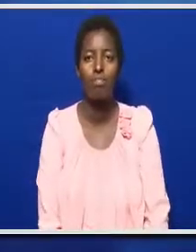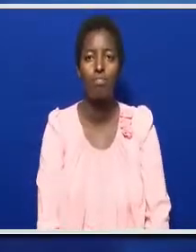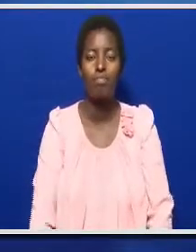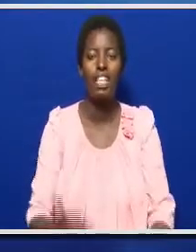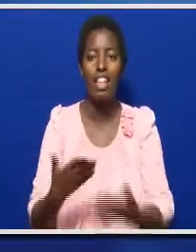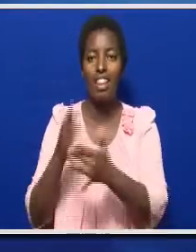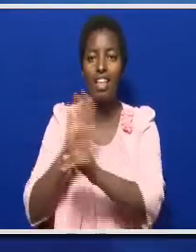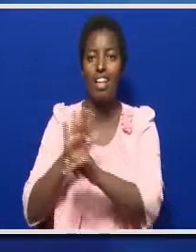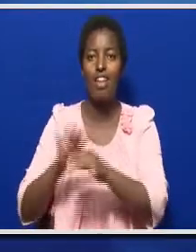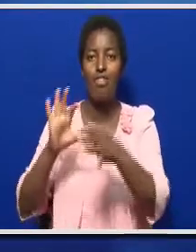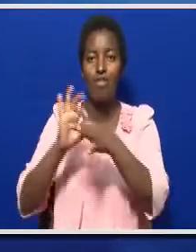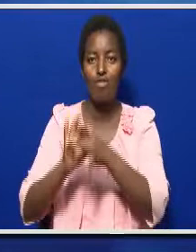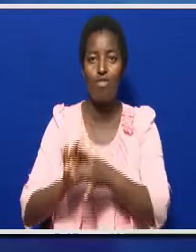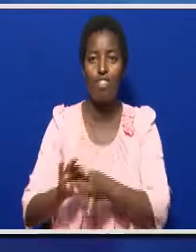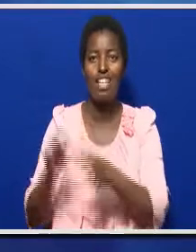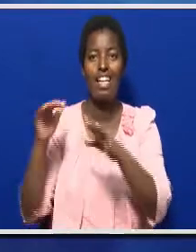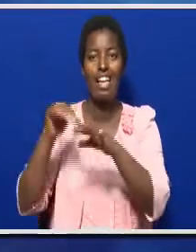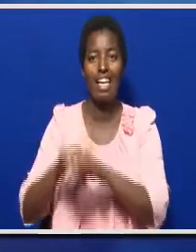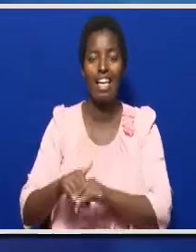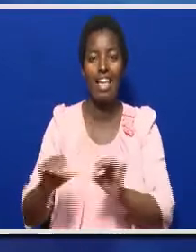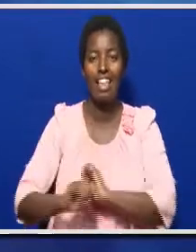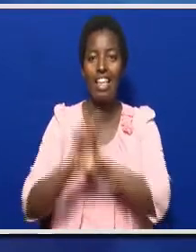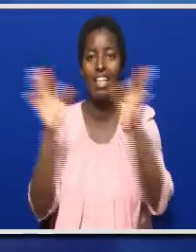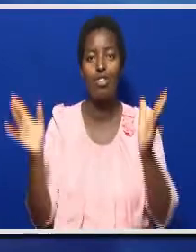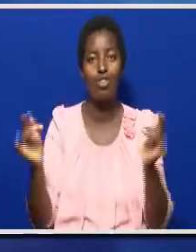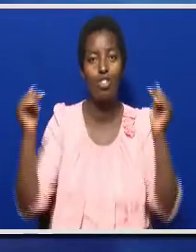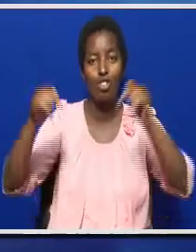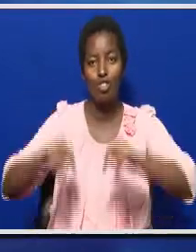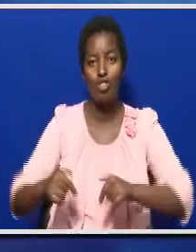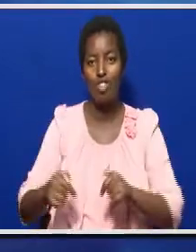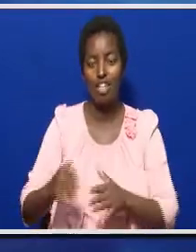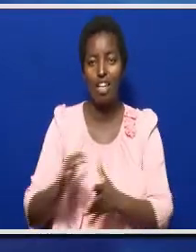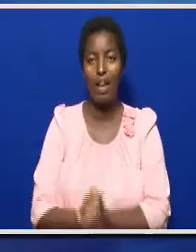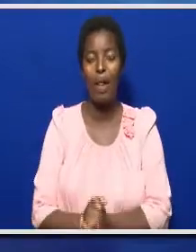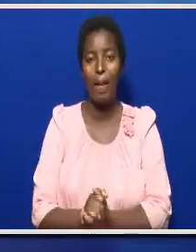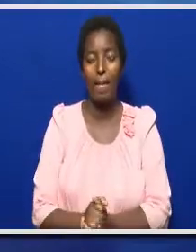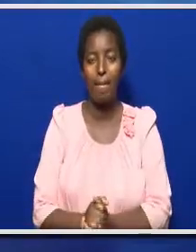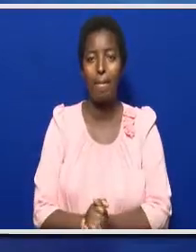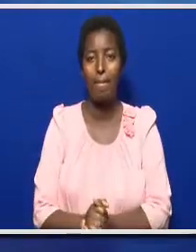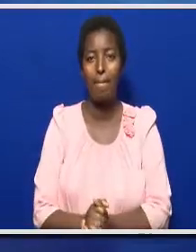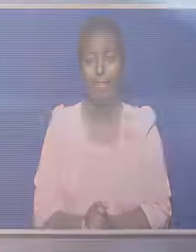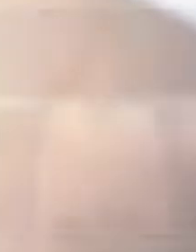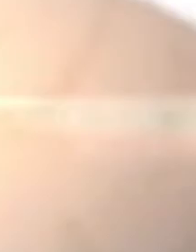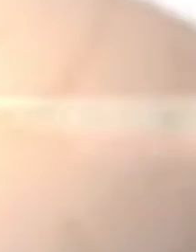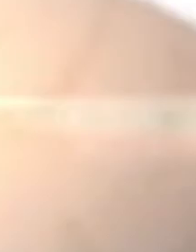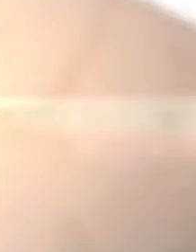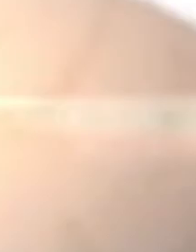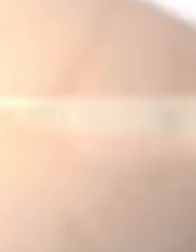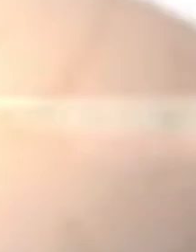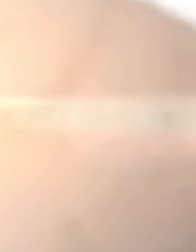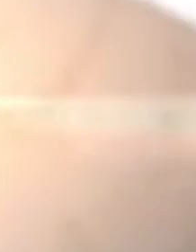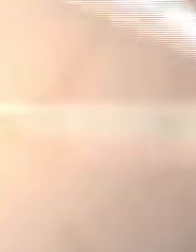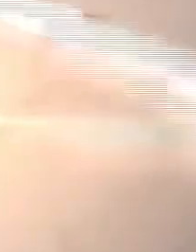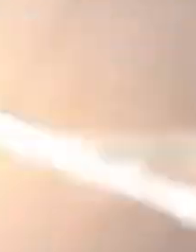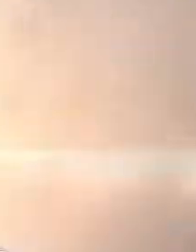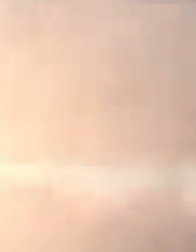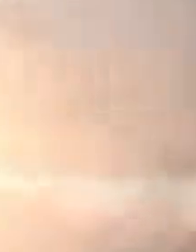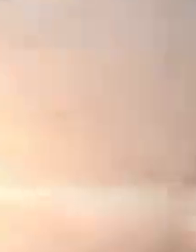Alright, many thanks for joining in the broadcast tonight, and these are the top stories coming up.